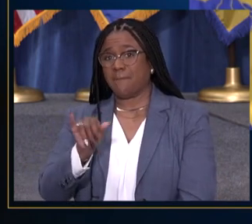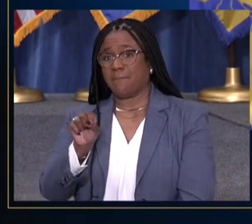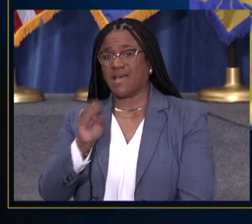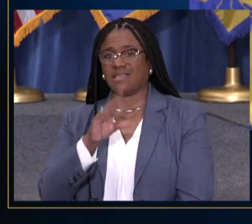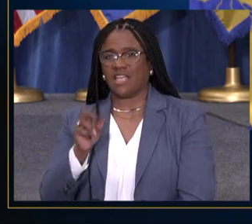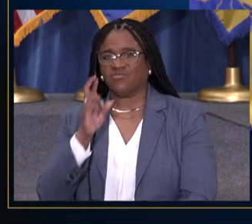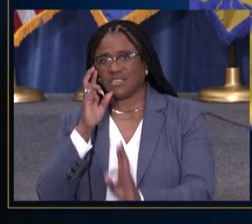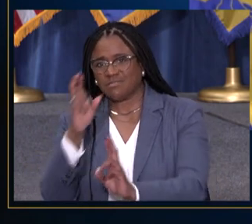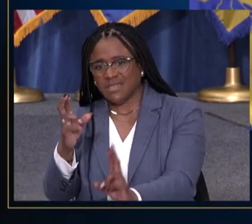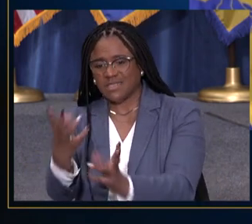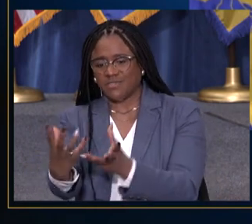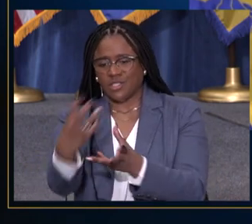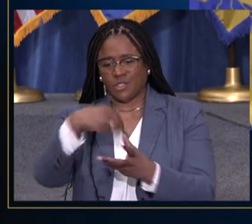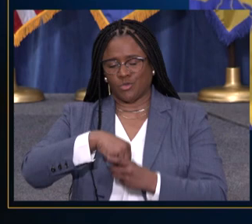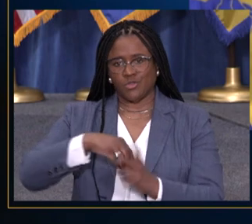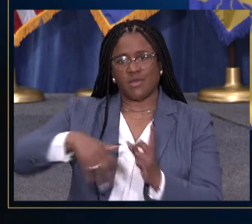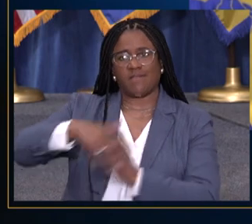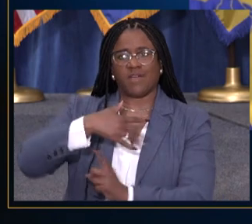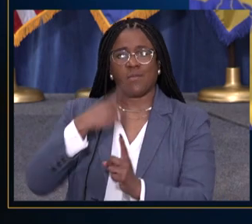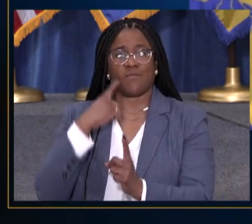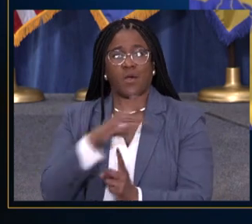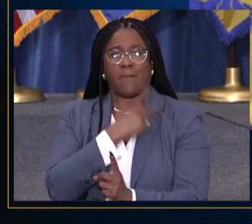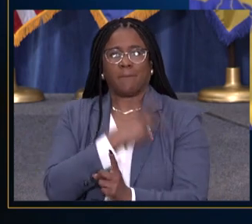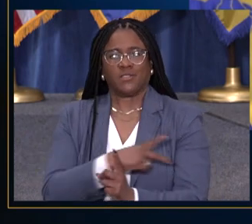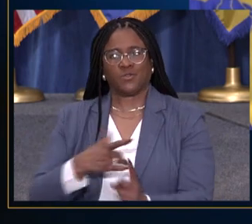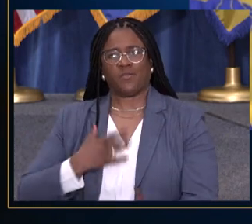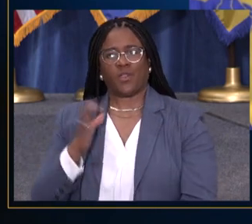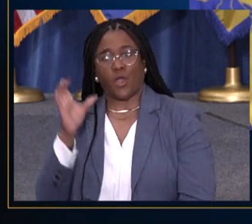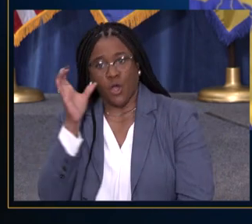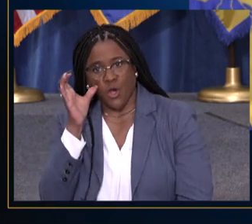respectful environment where patients feel heard,